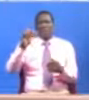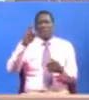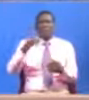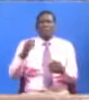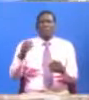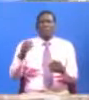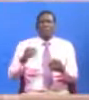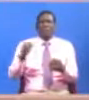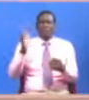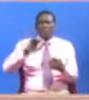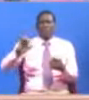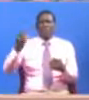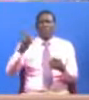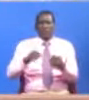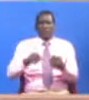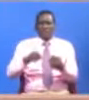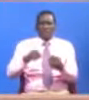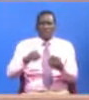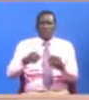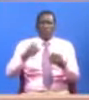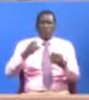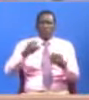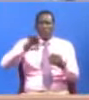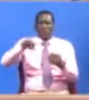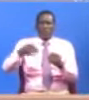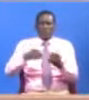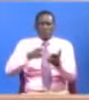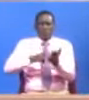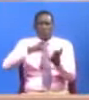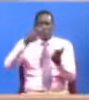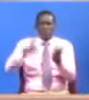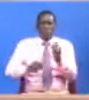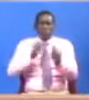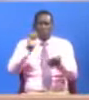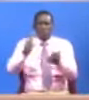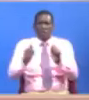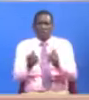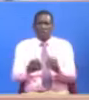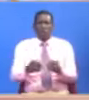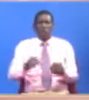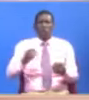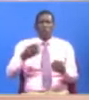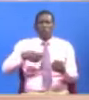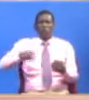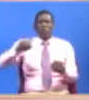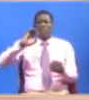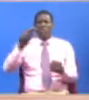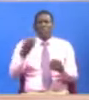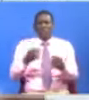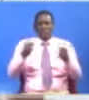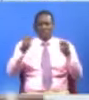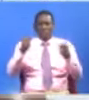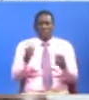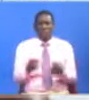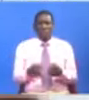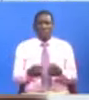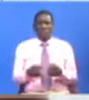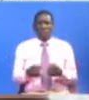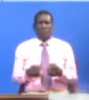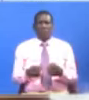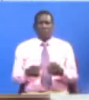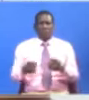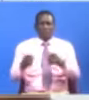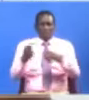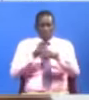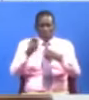clocking a world lead of 8 minutes 20.54 seconds to win his third title at the Kip Keino Classic. Nimekuwa sawa kwa training,